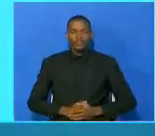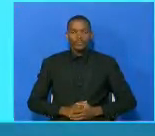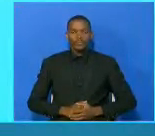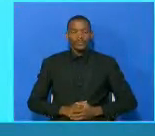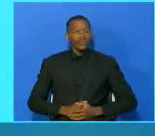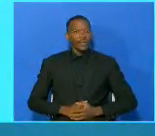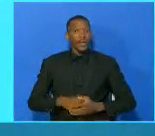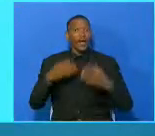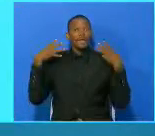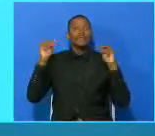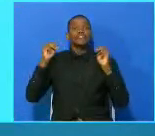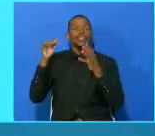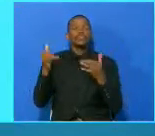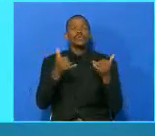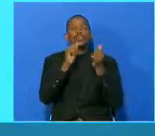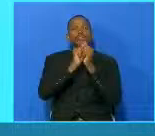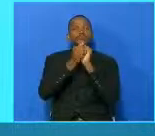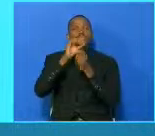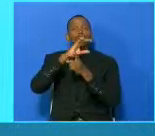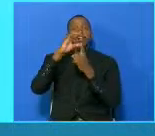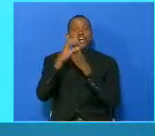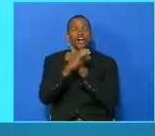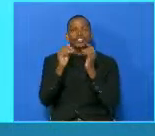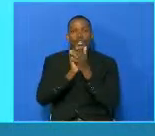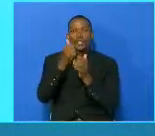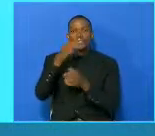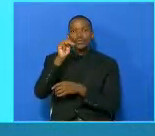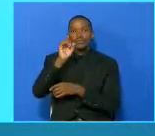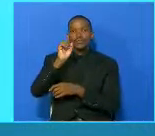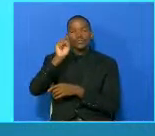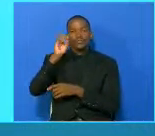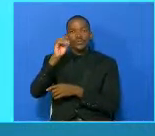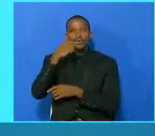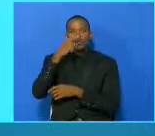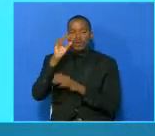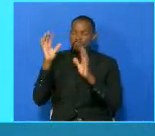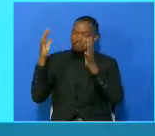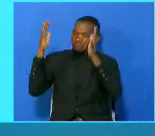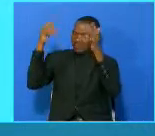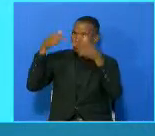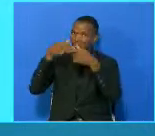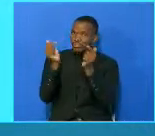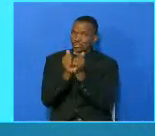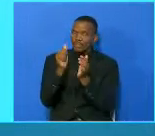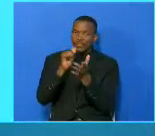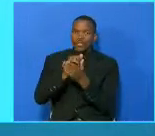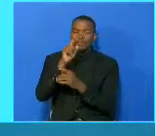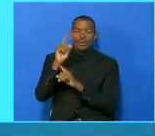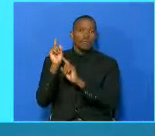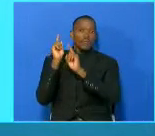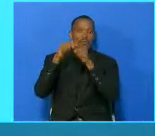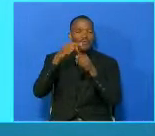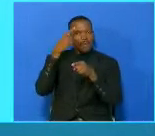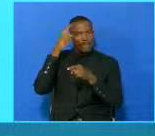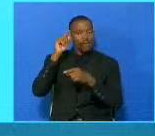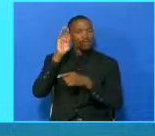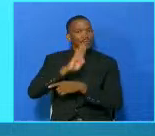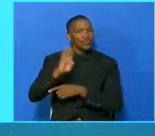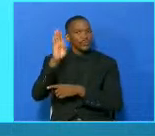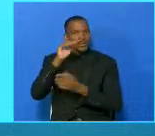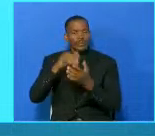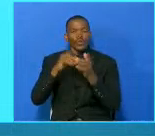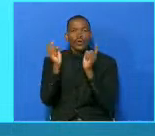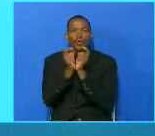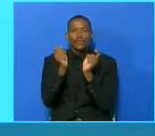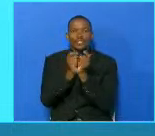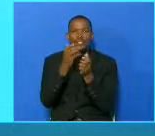wa lephata la banana bong metshameko leng wa o tumiso rakgare wa kgwetsa setlhopha se se neng se emetse lefatshe leno kwa dikgaisanyong tse di sa tswang